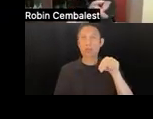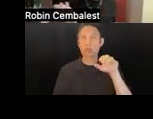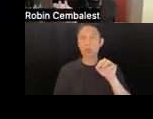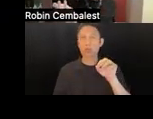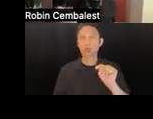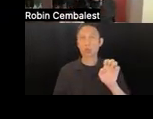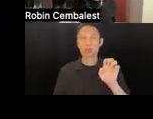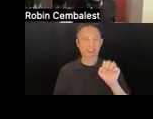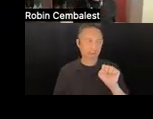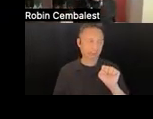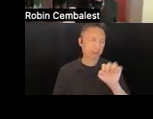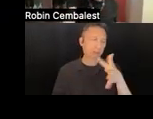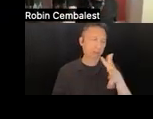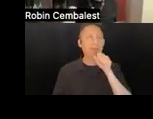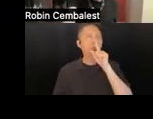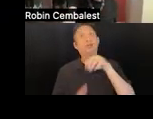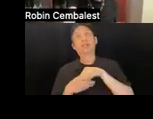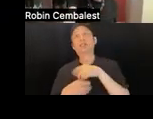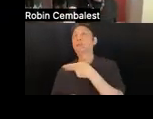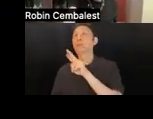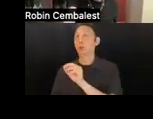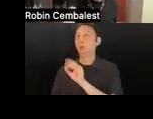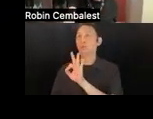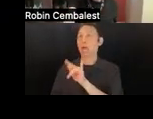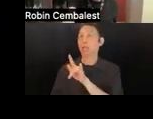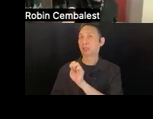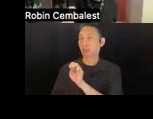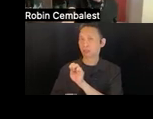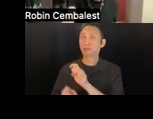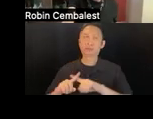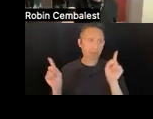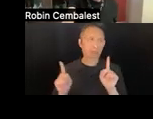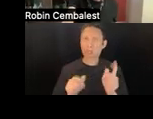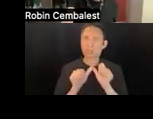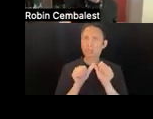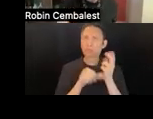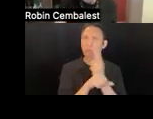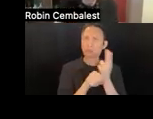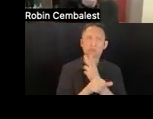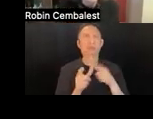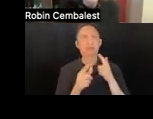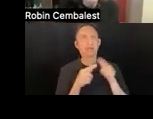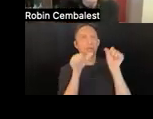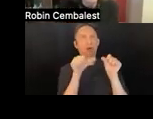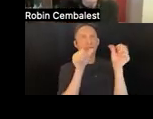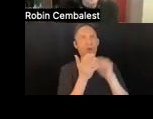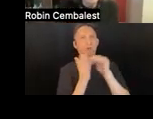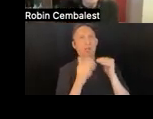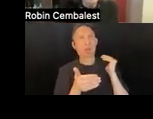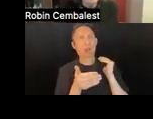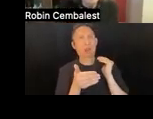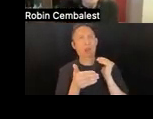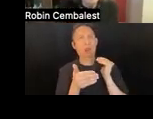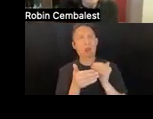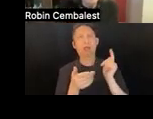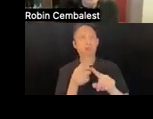notes in the profile. So I do think you should use them for your projects and just keep reposting them near your openings. And then we have